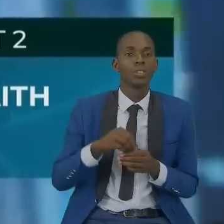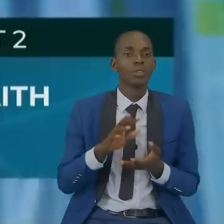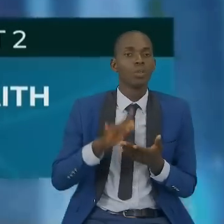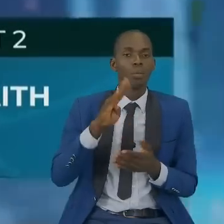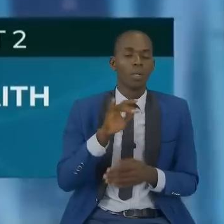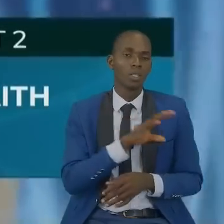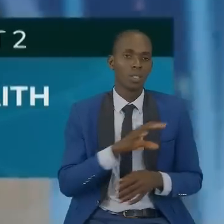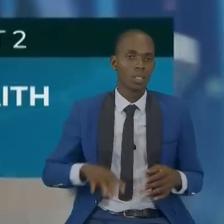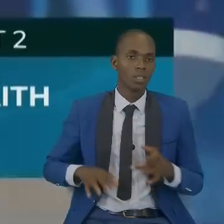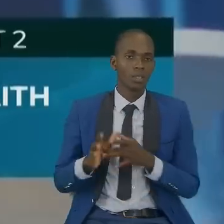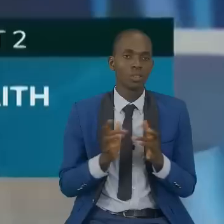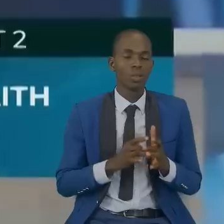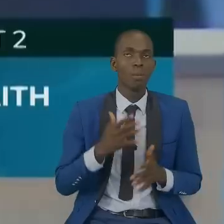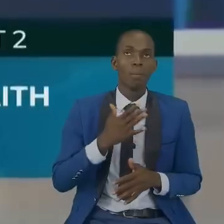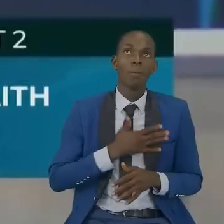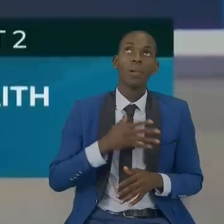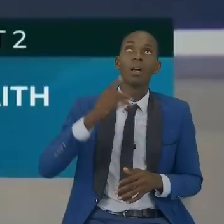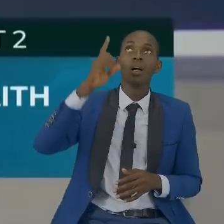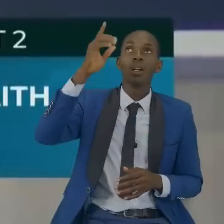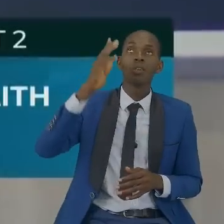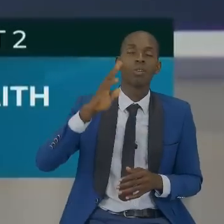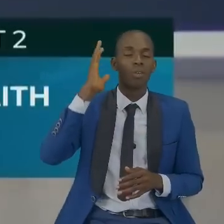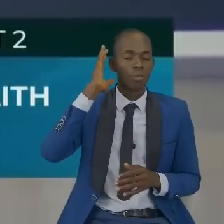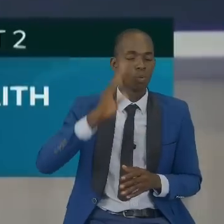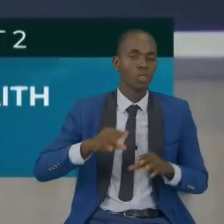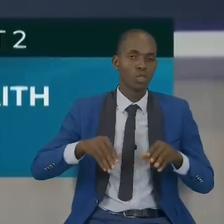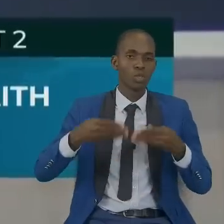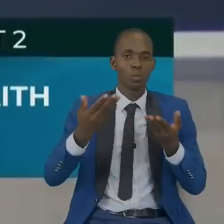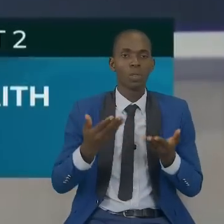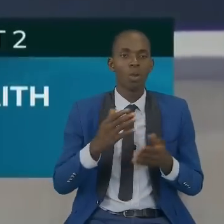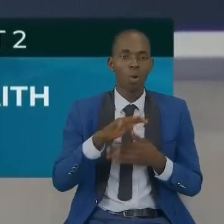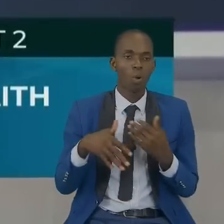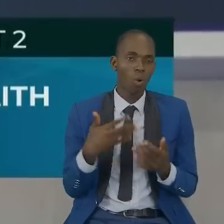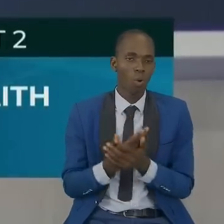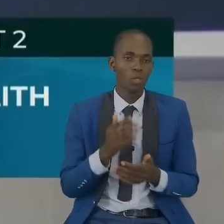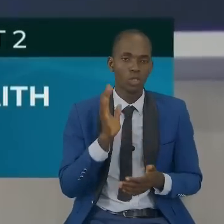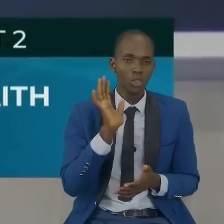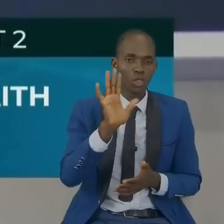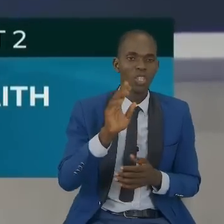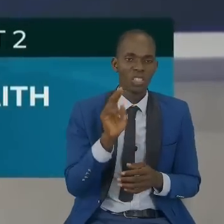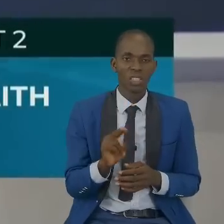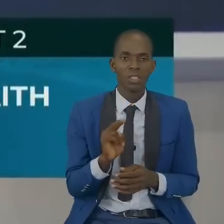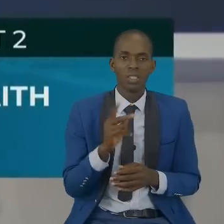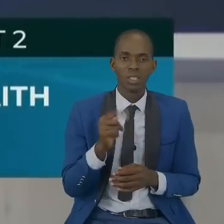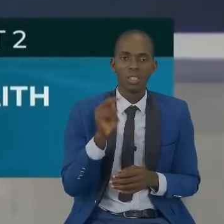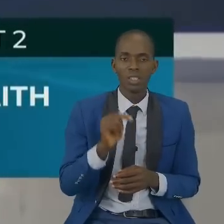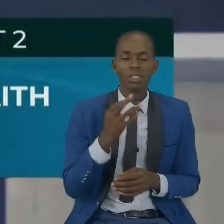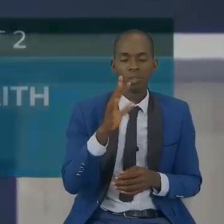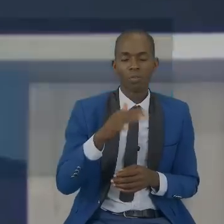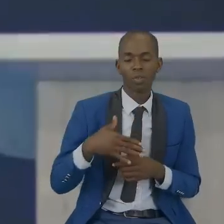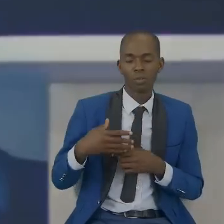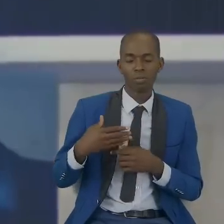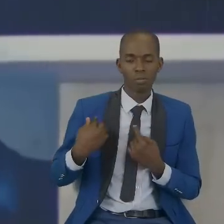Amen. My God shall supply all you need, the need of the soul, the